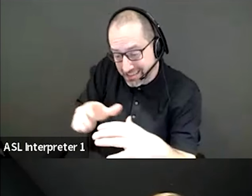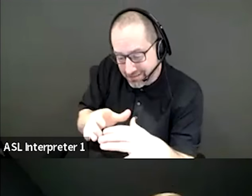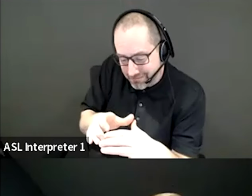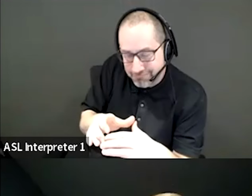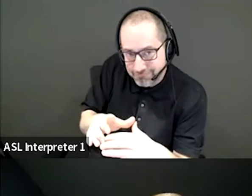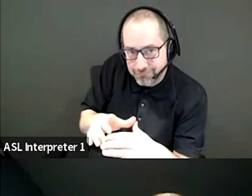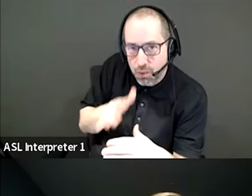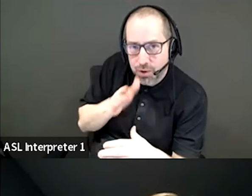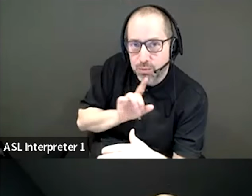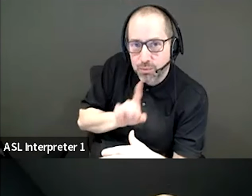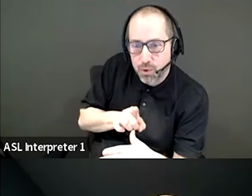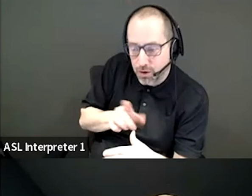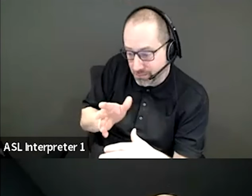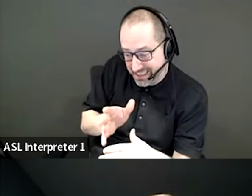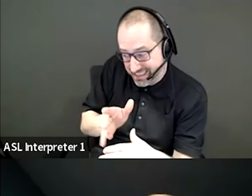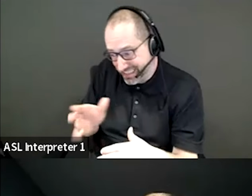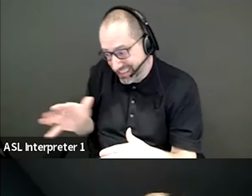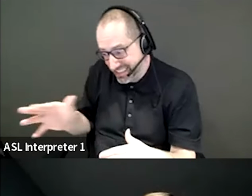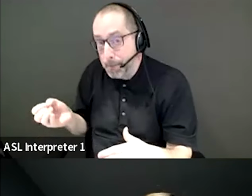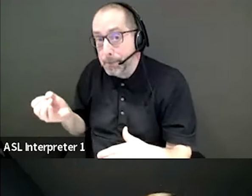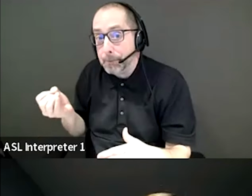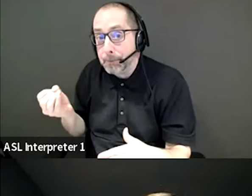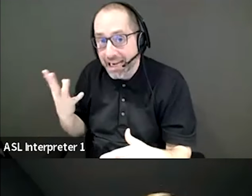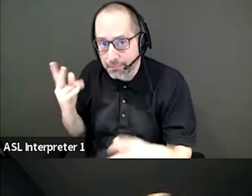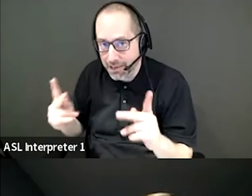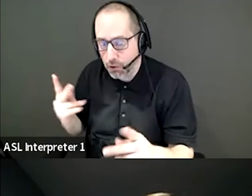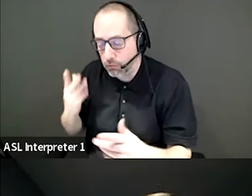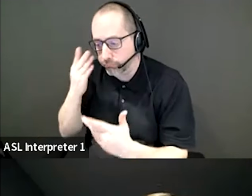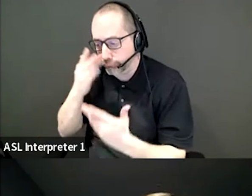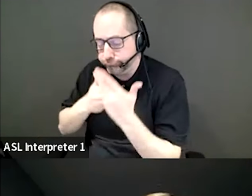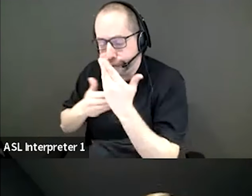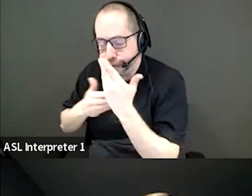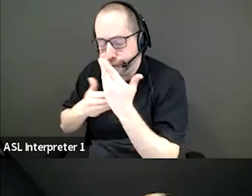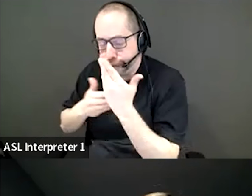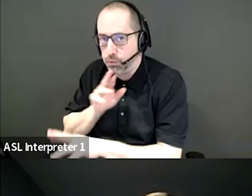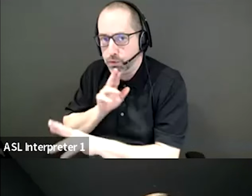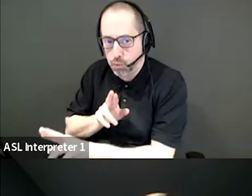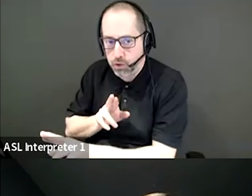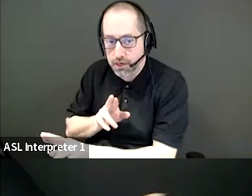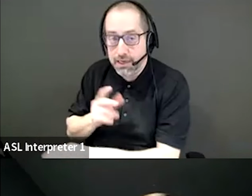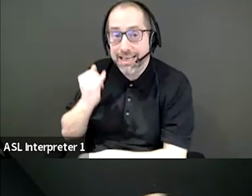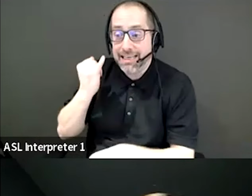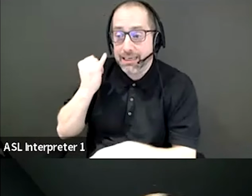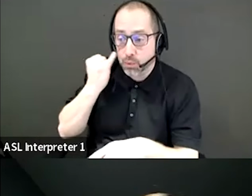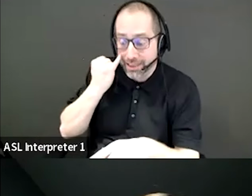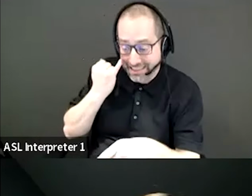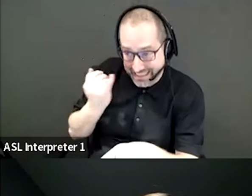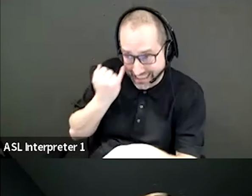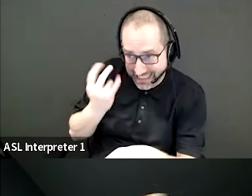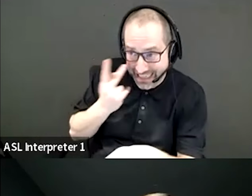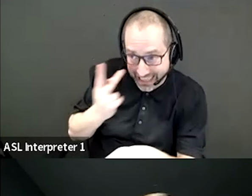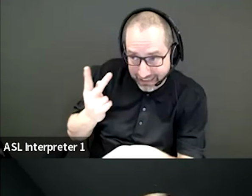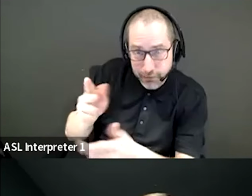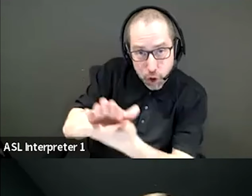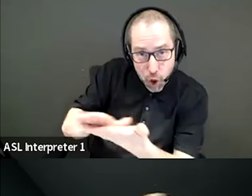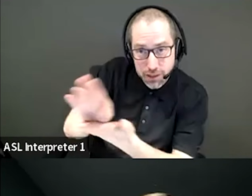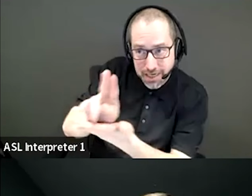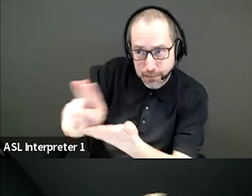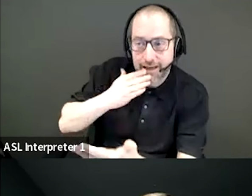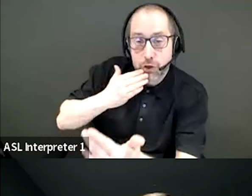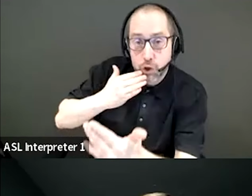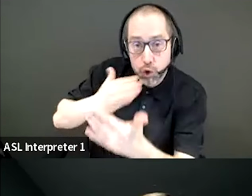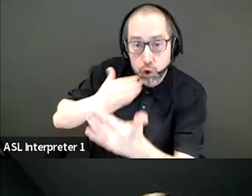know campus centers exist and the process that is, the more the numbers go up. And that shouldn't be a shameful thing. Like sometimes people are nervous to say